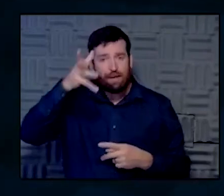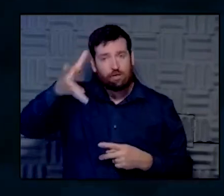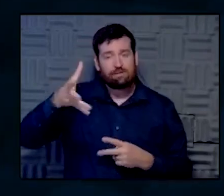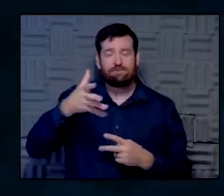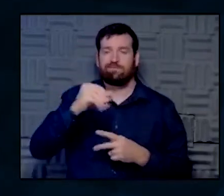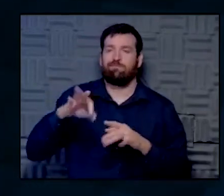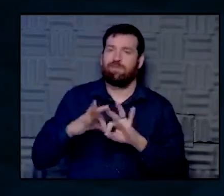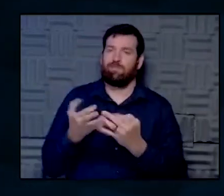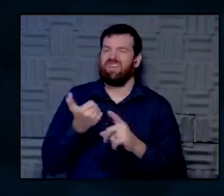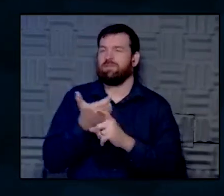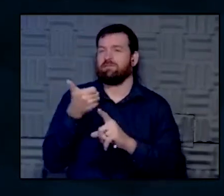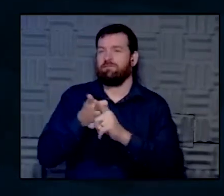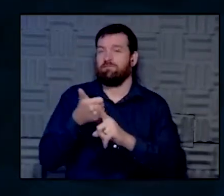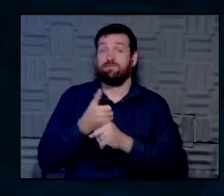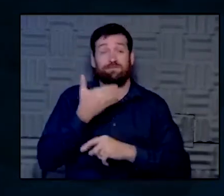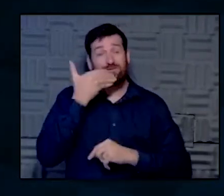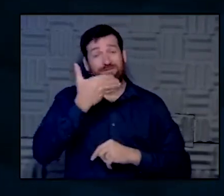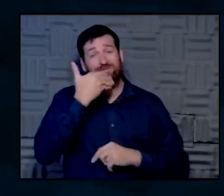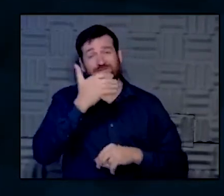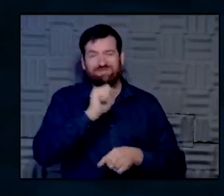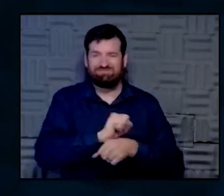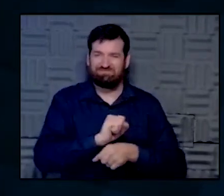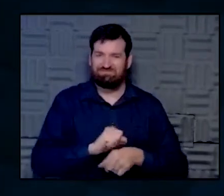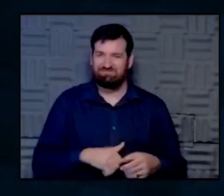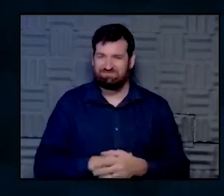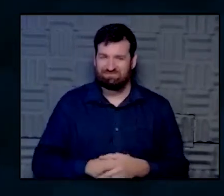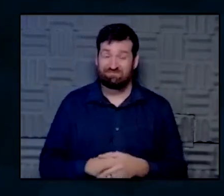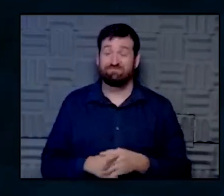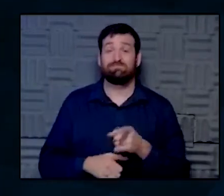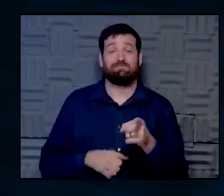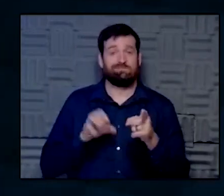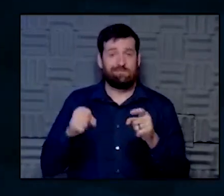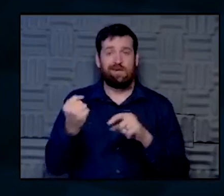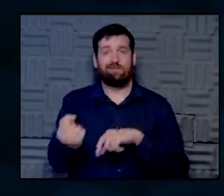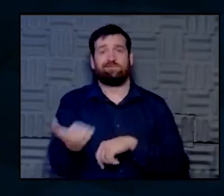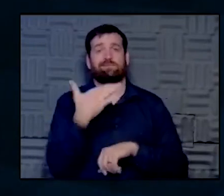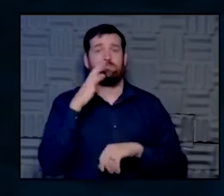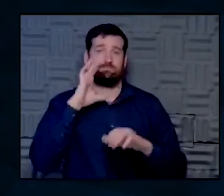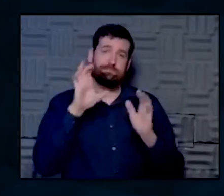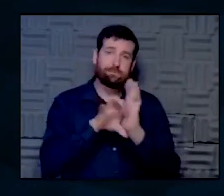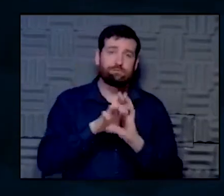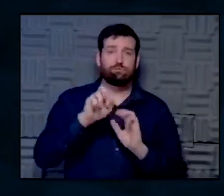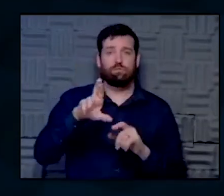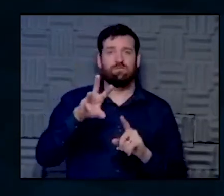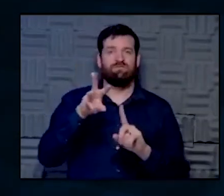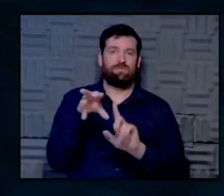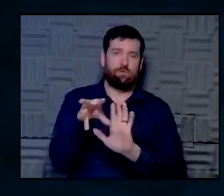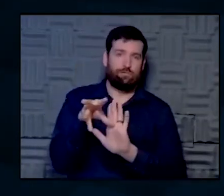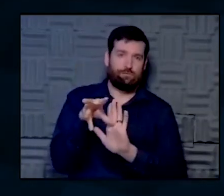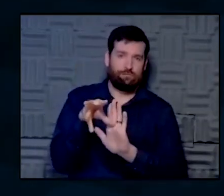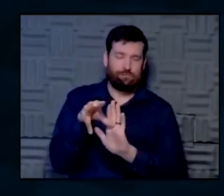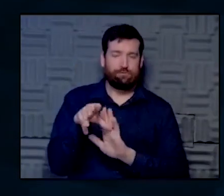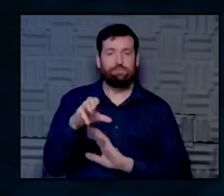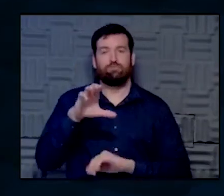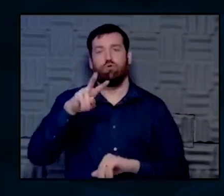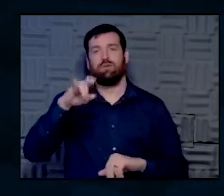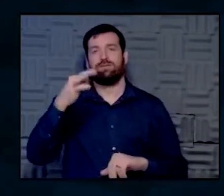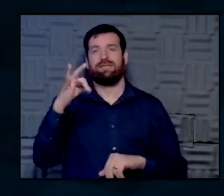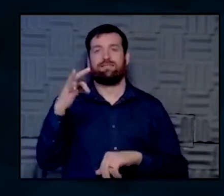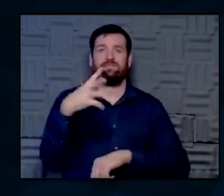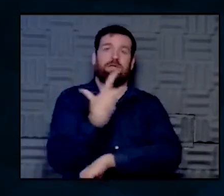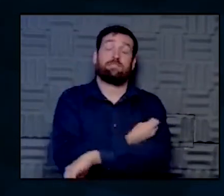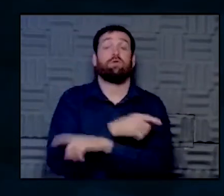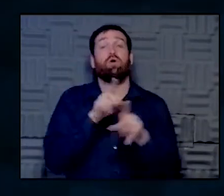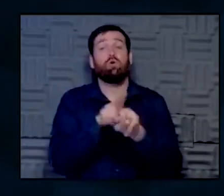himself. Excellent reasons, Keegan. And you can send us your photo or video of getting COVID-19 vaccine along with why